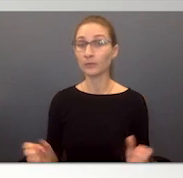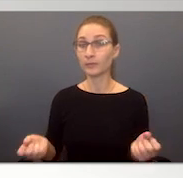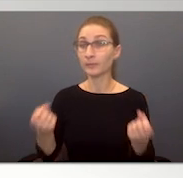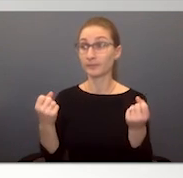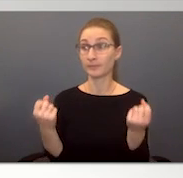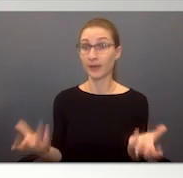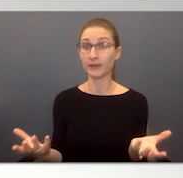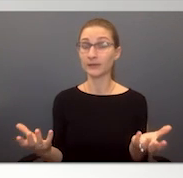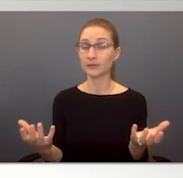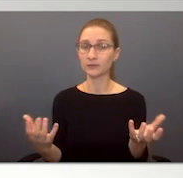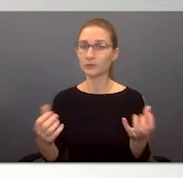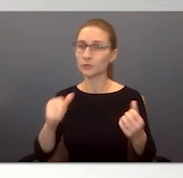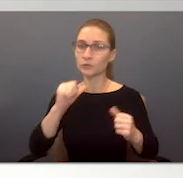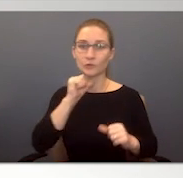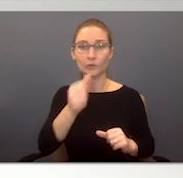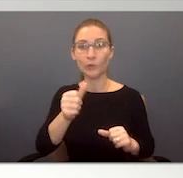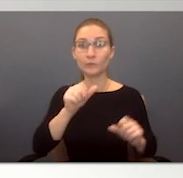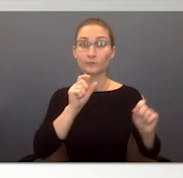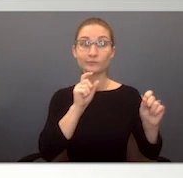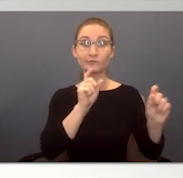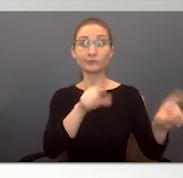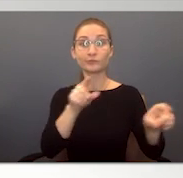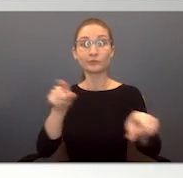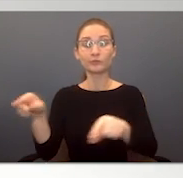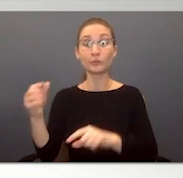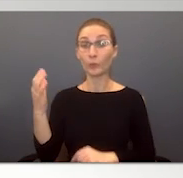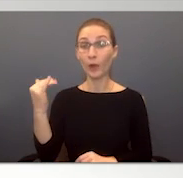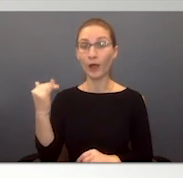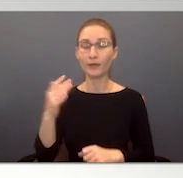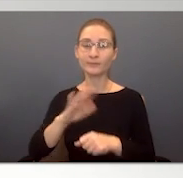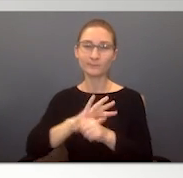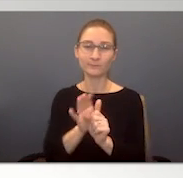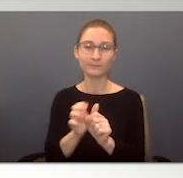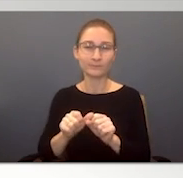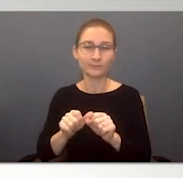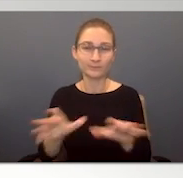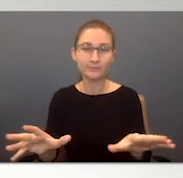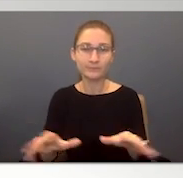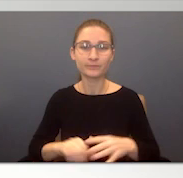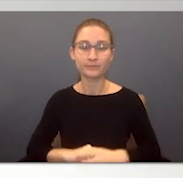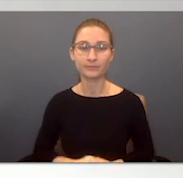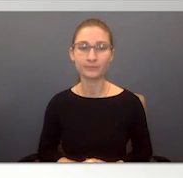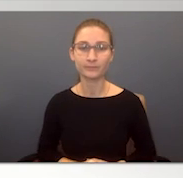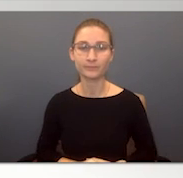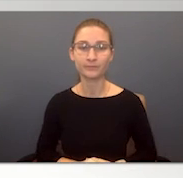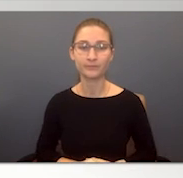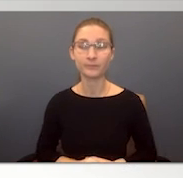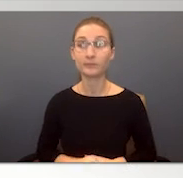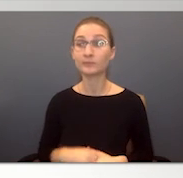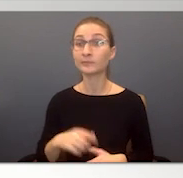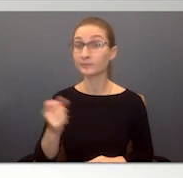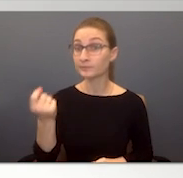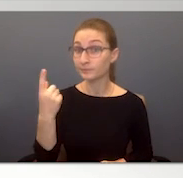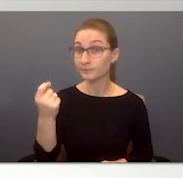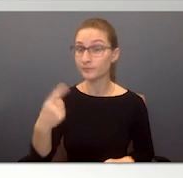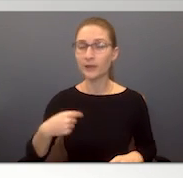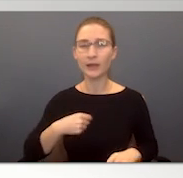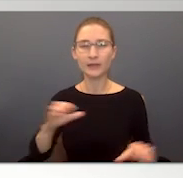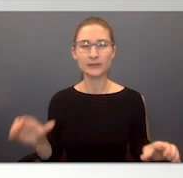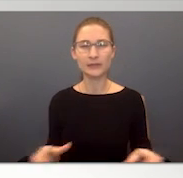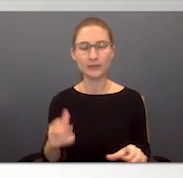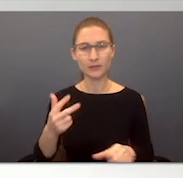come out. Well, a lot of them are not coming out now because of the pandemic. However, I did